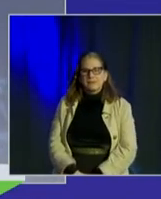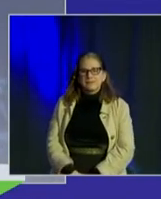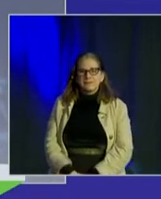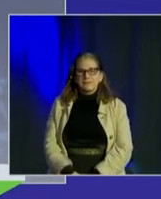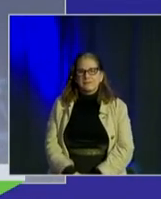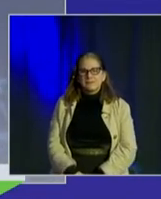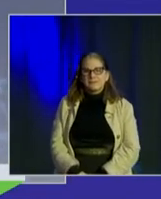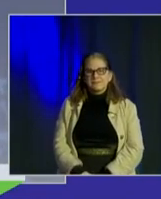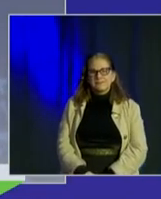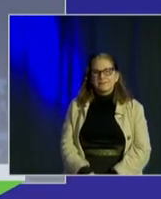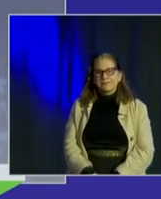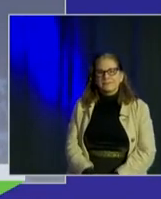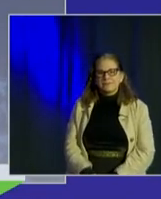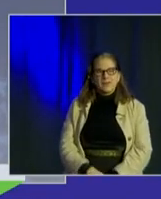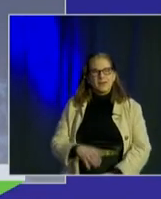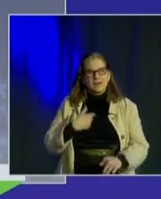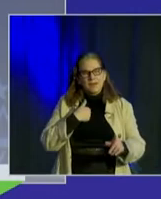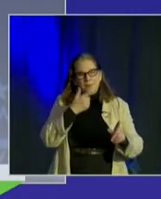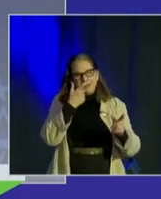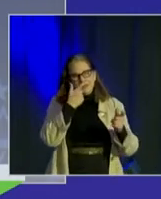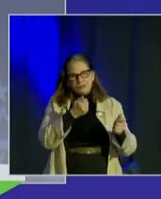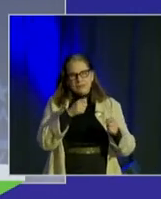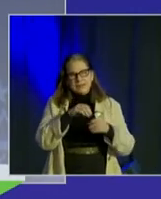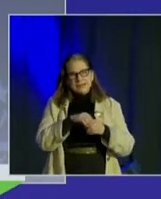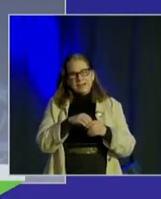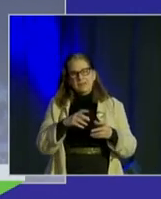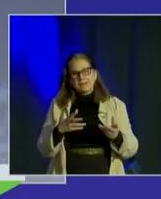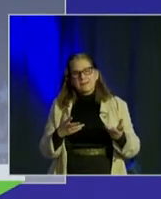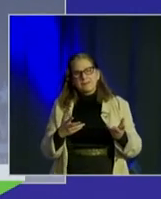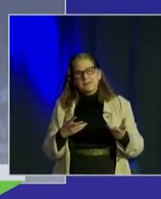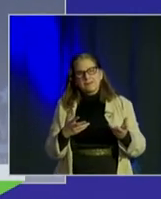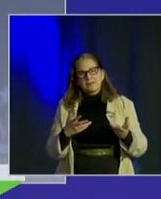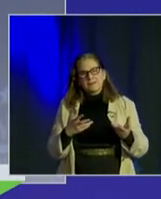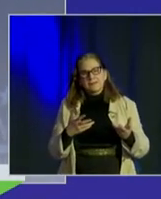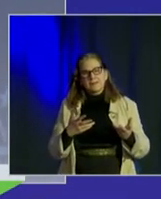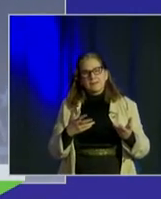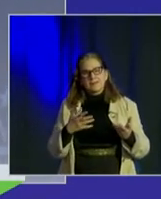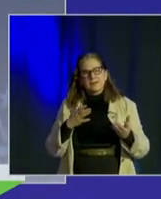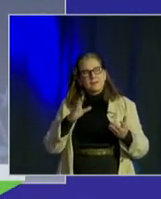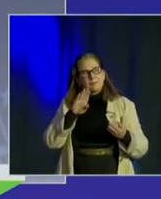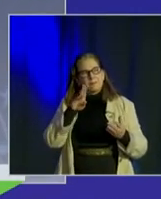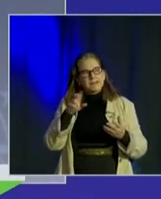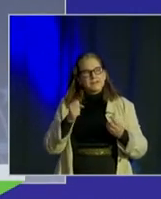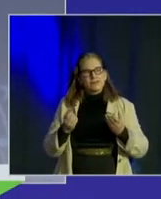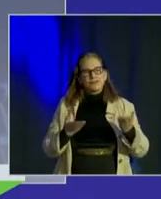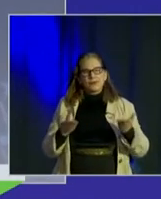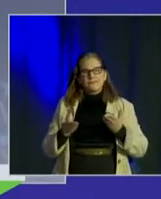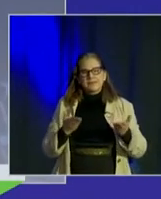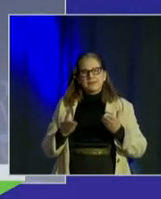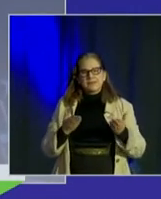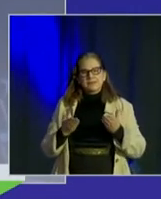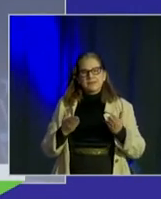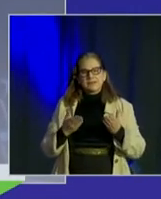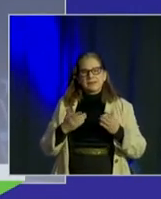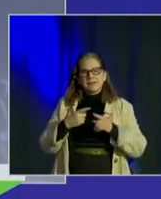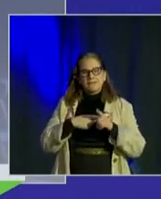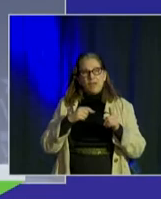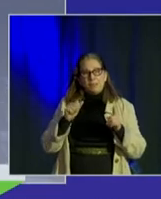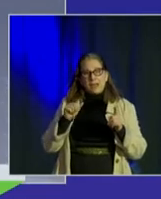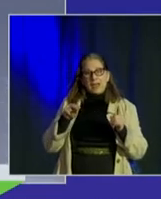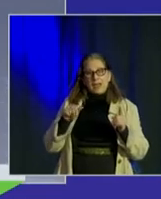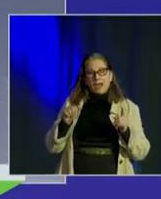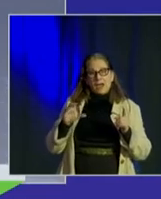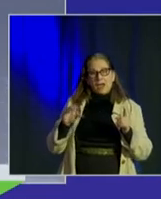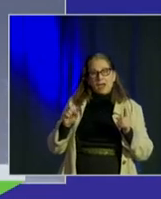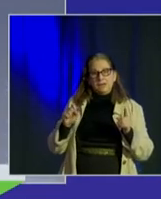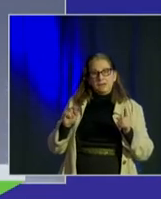in having funded better bus service from Anacostia to the U Street corridor. Over the last 10